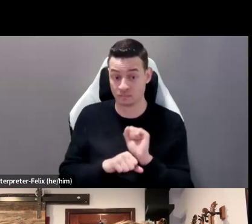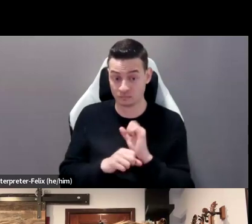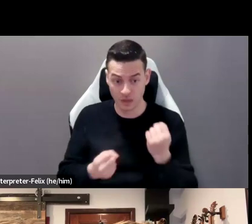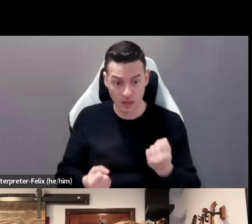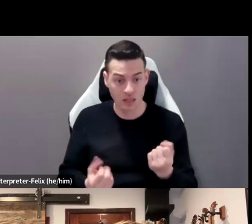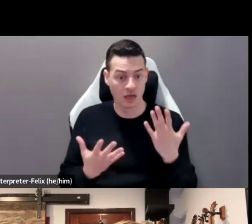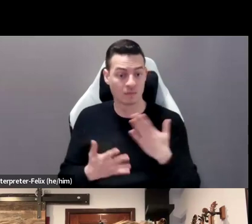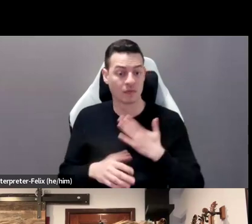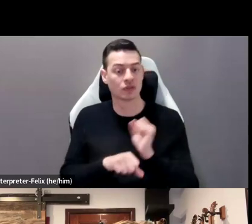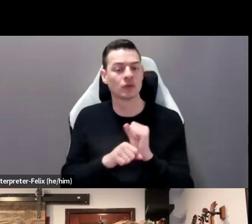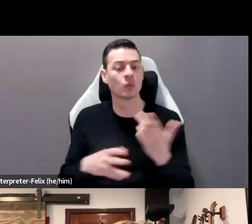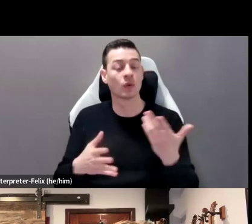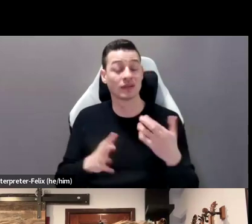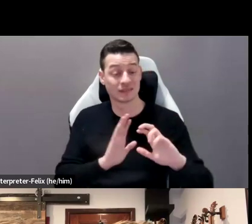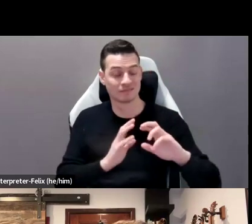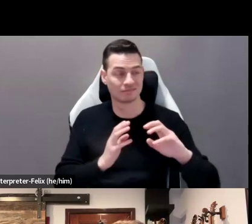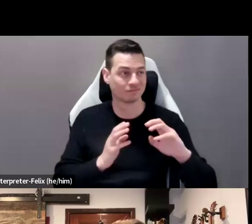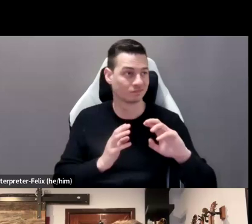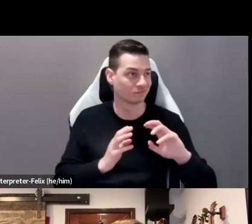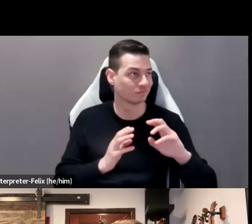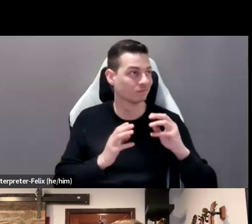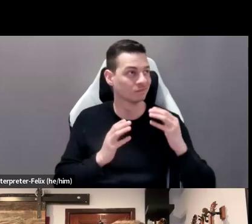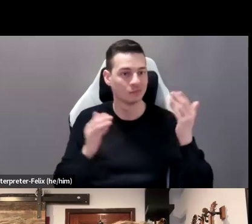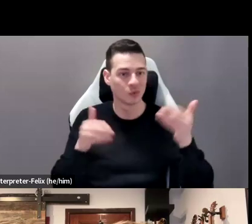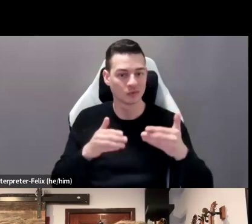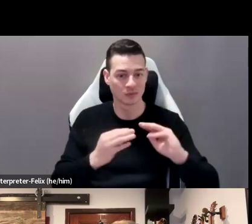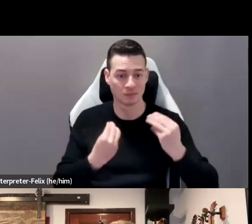will allow us to get our hands around those stories would be great.